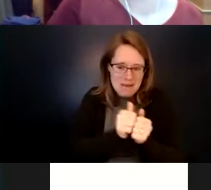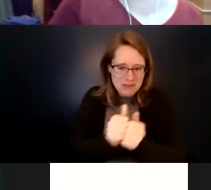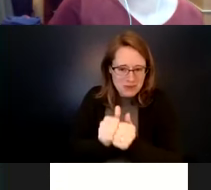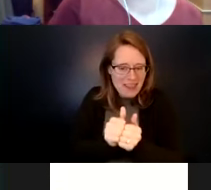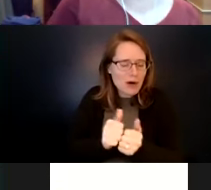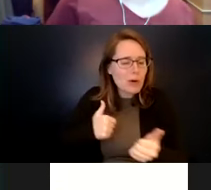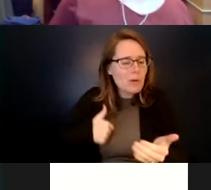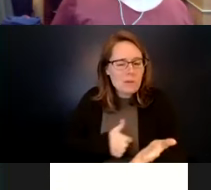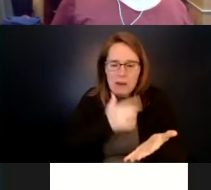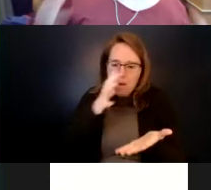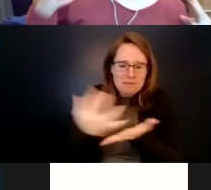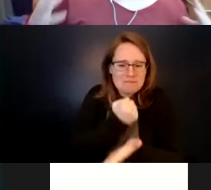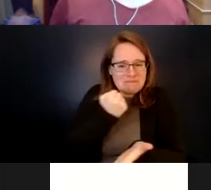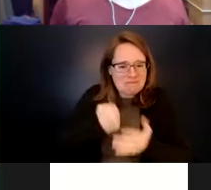most of it.